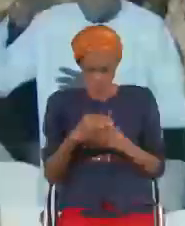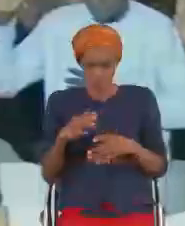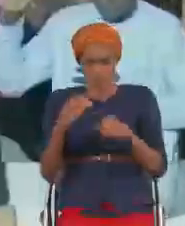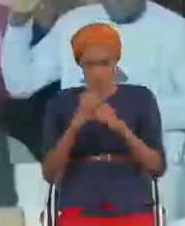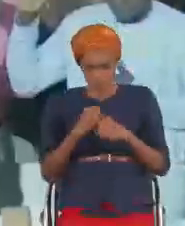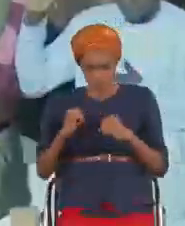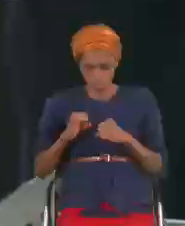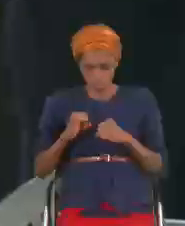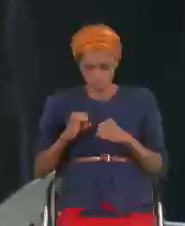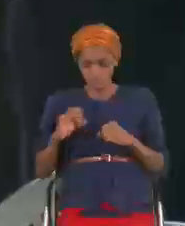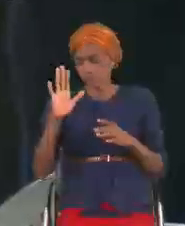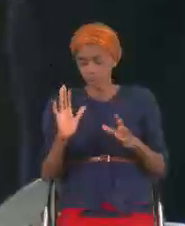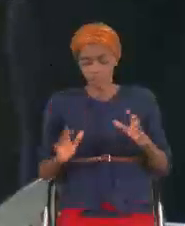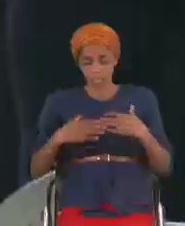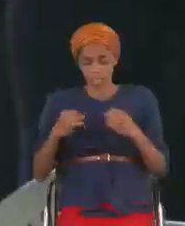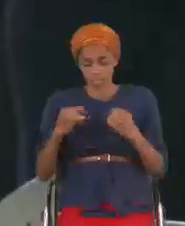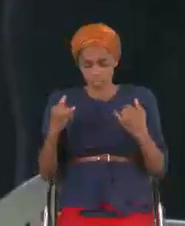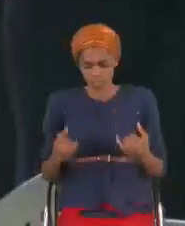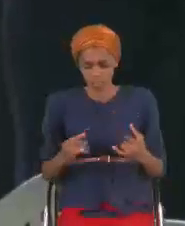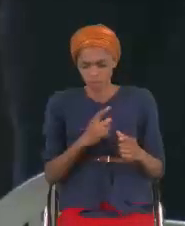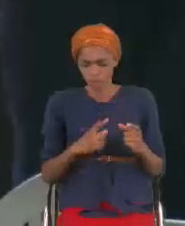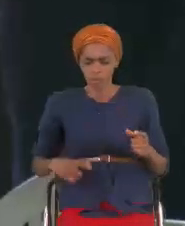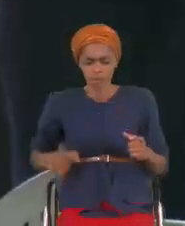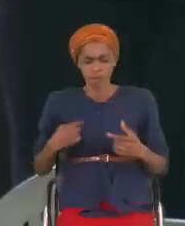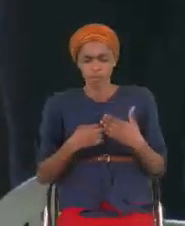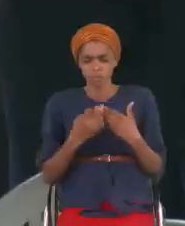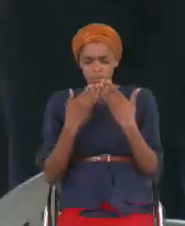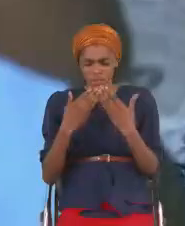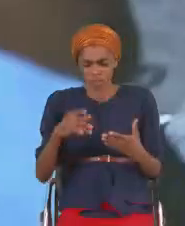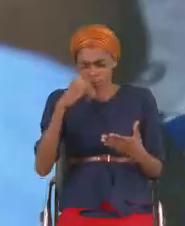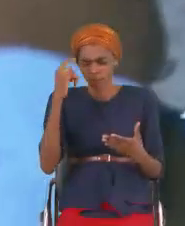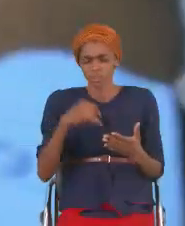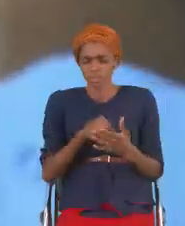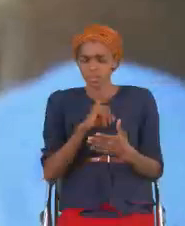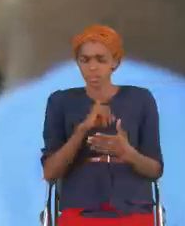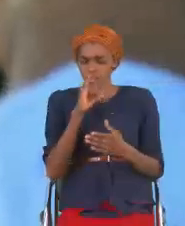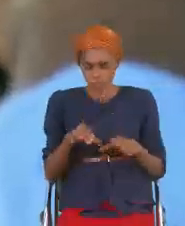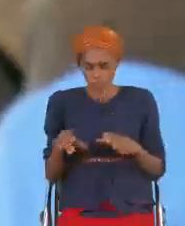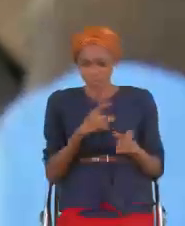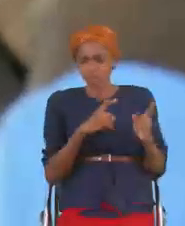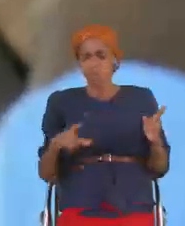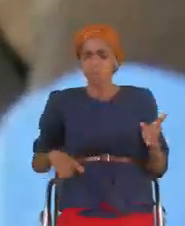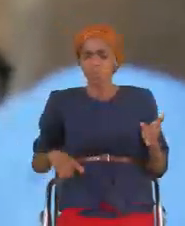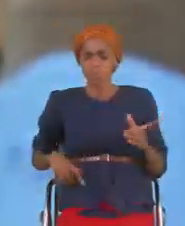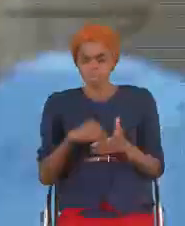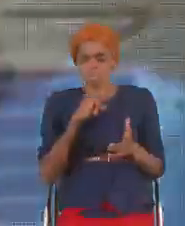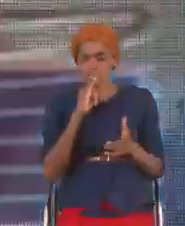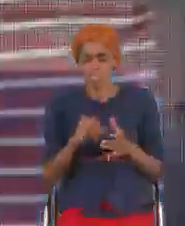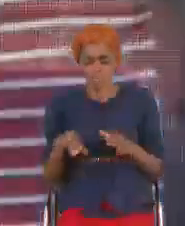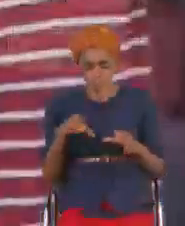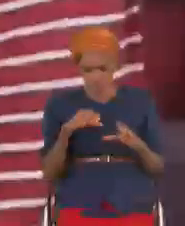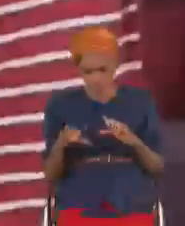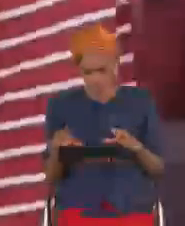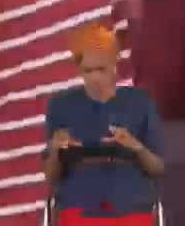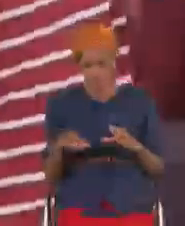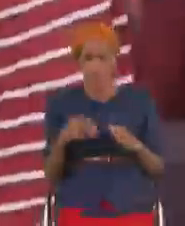your healing right now. Lord, we thank you, it is done. Lord, it is done. There'll